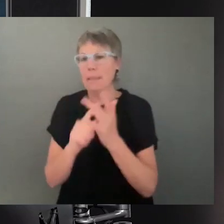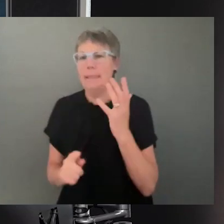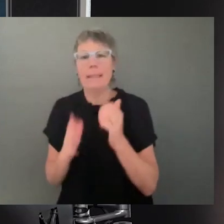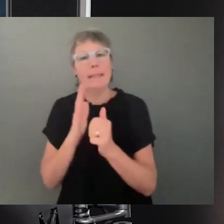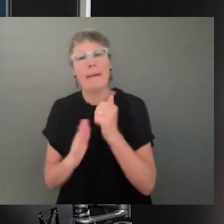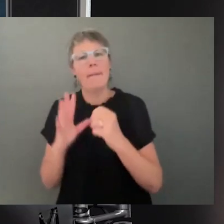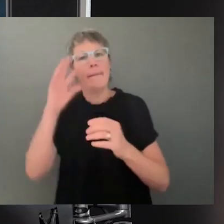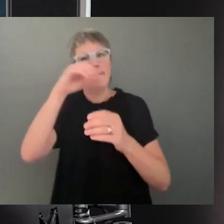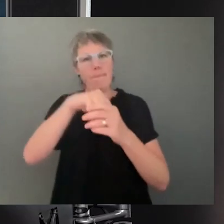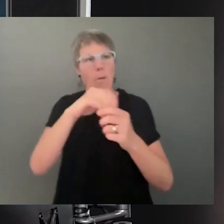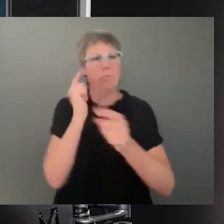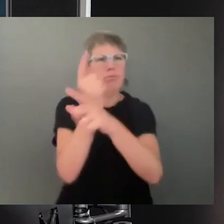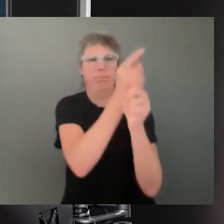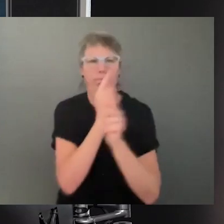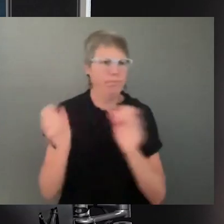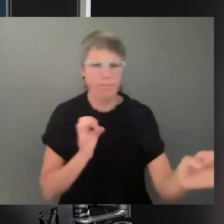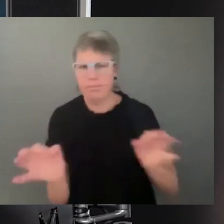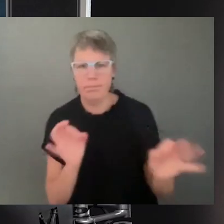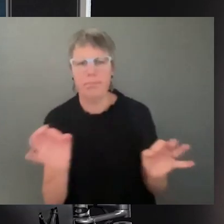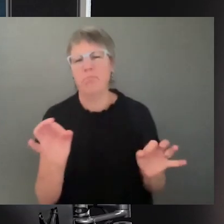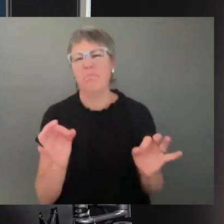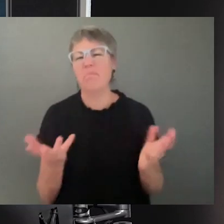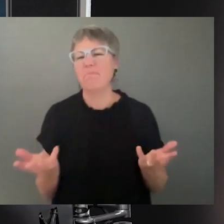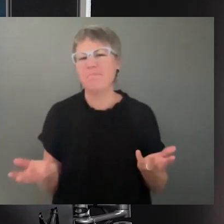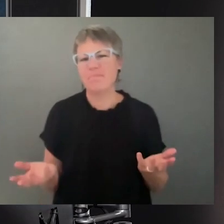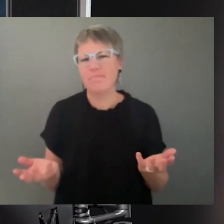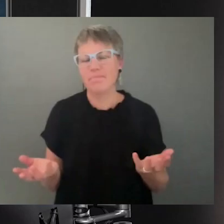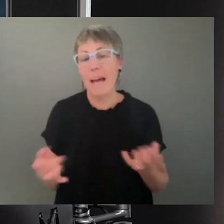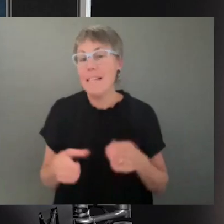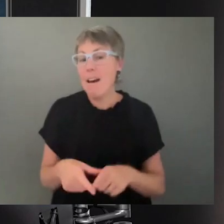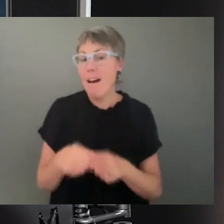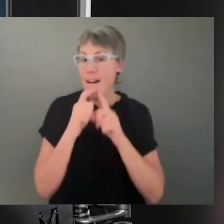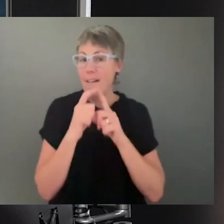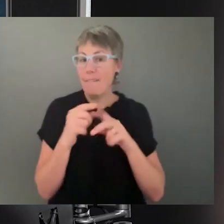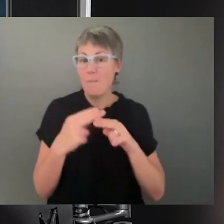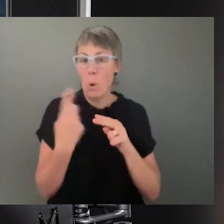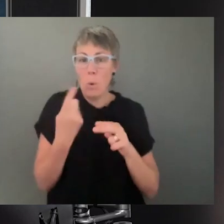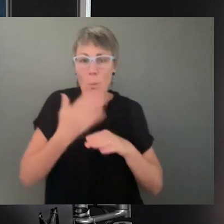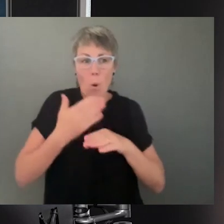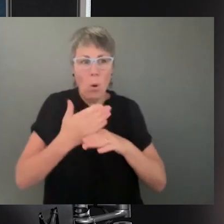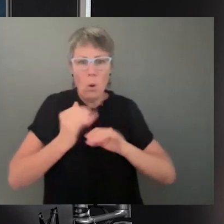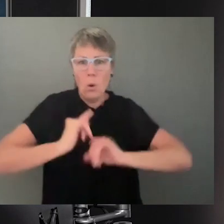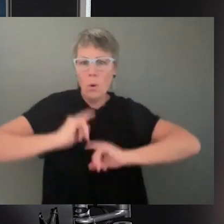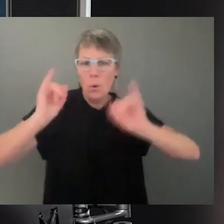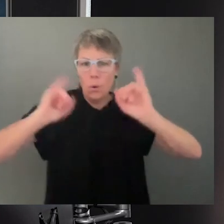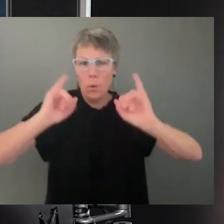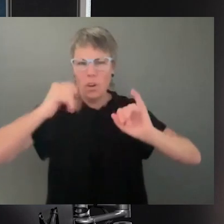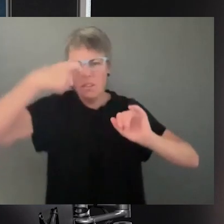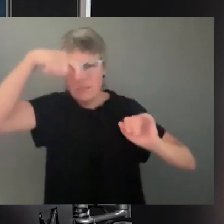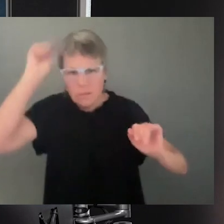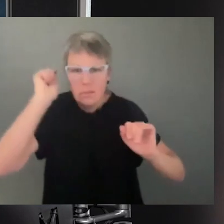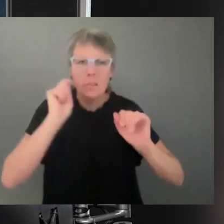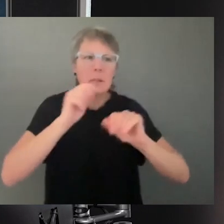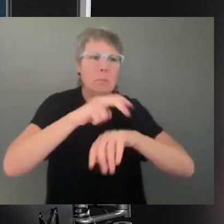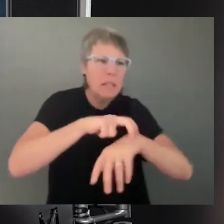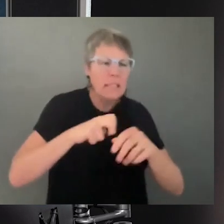of that conversation and at the table as part of the planning. And I think it's a challenge